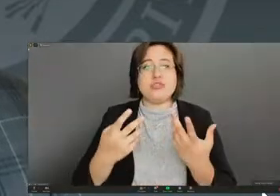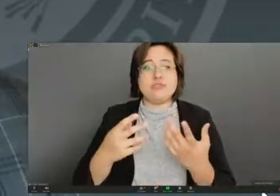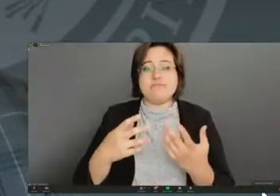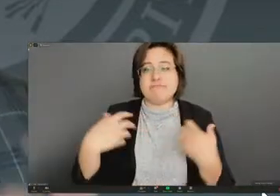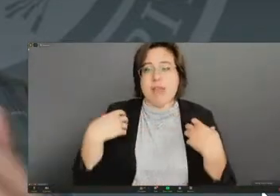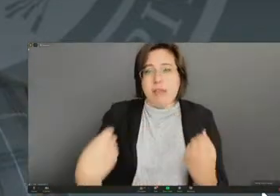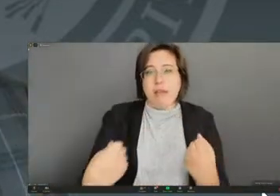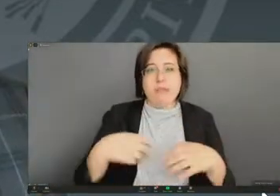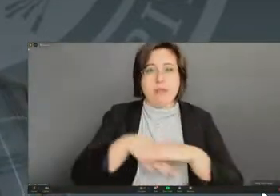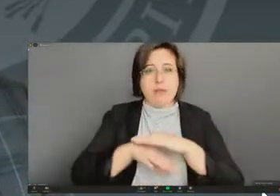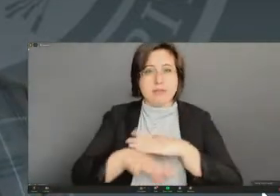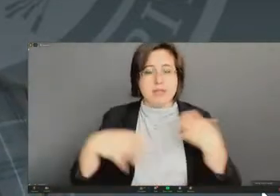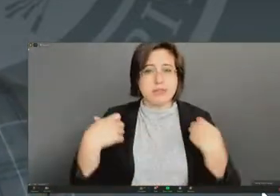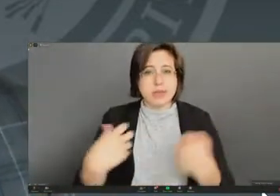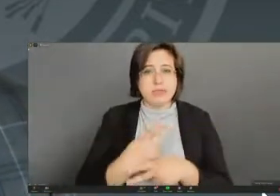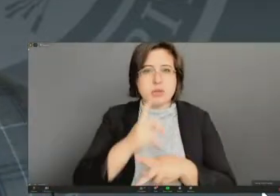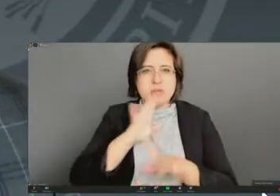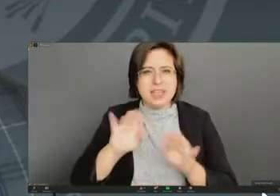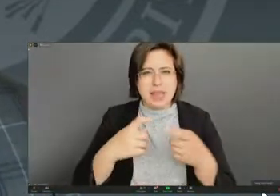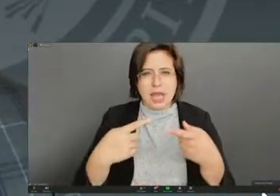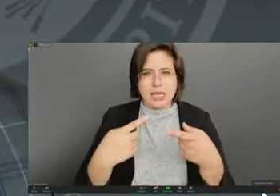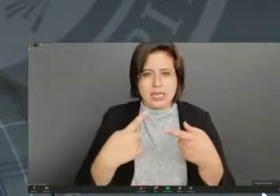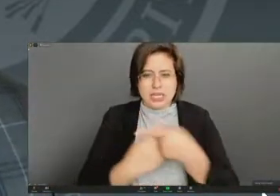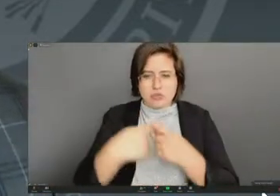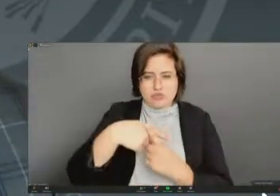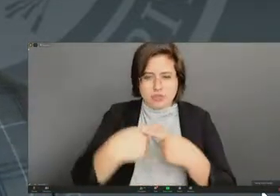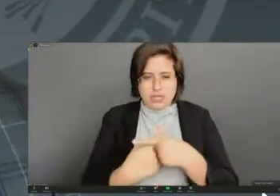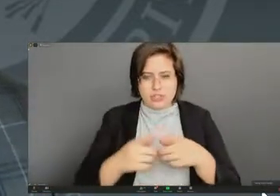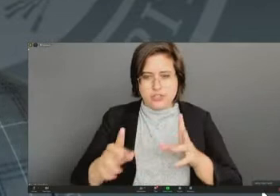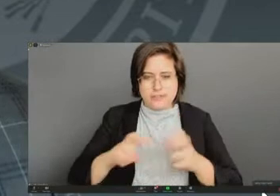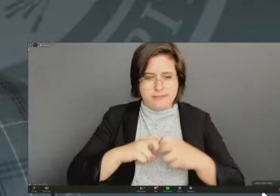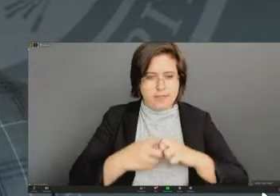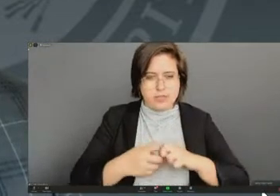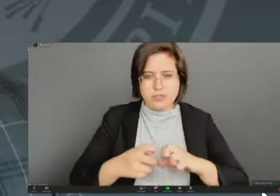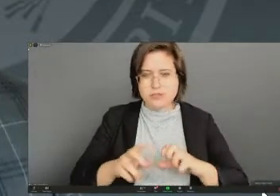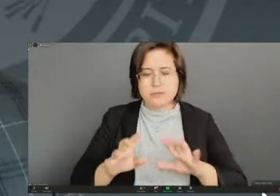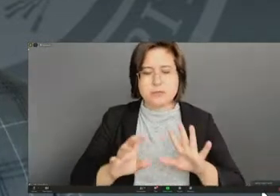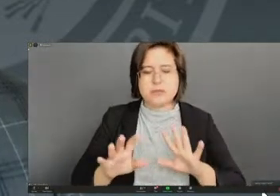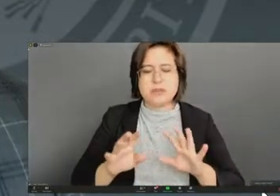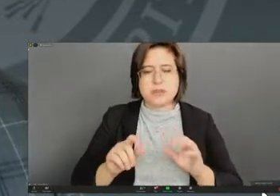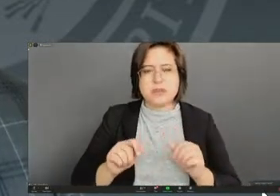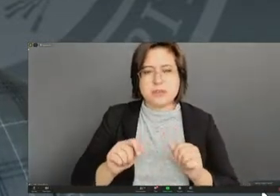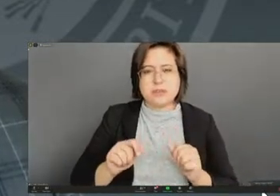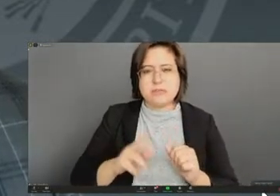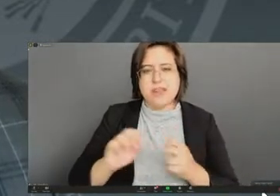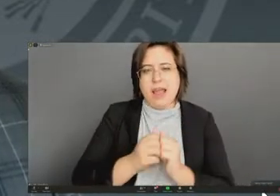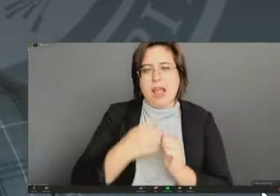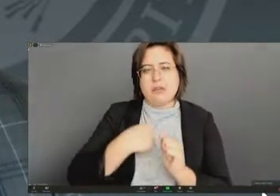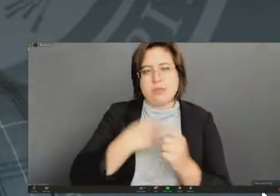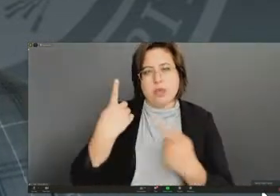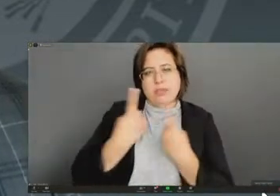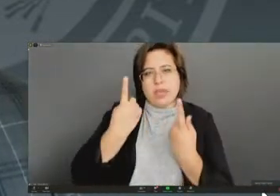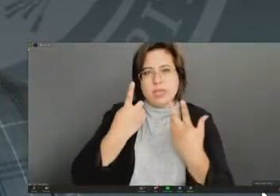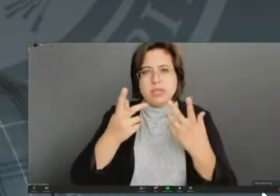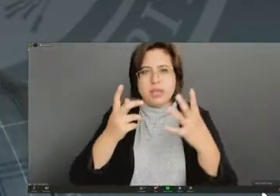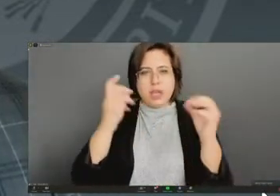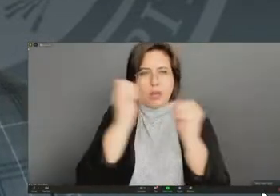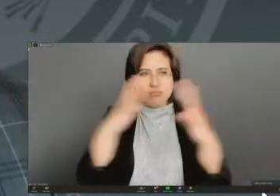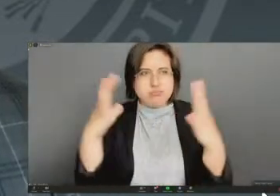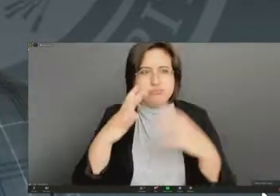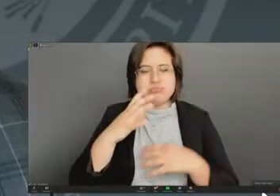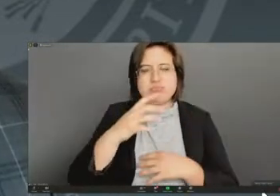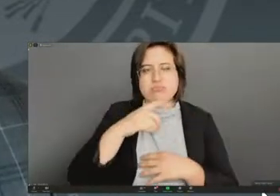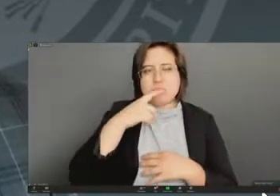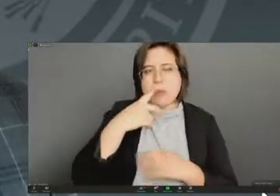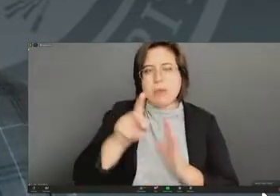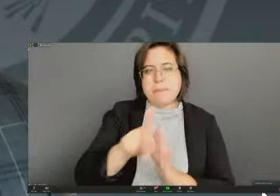healthcare, and really the intersection of those issues and how we think and conceptualize public policy. And